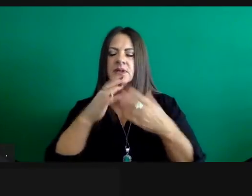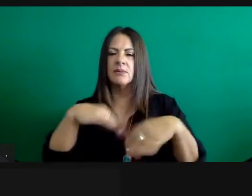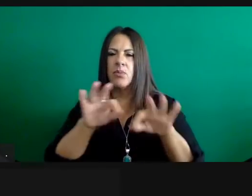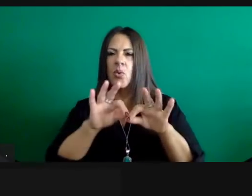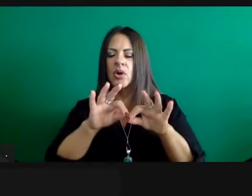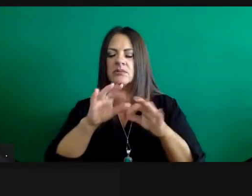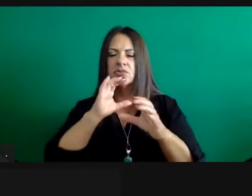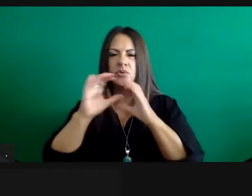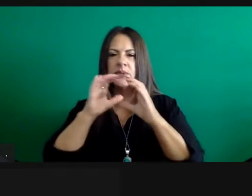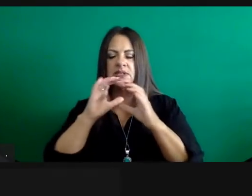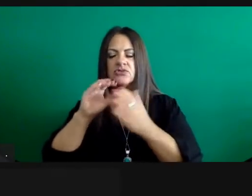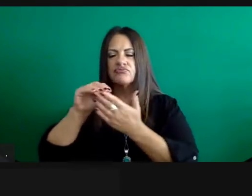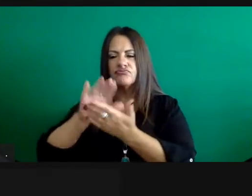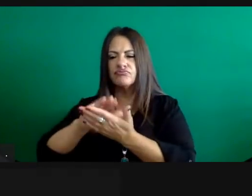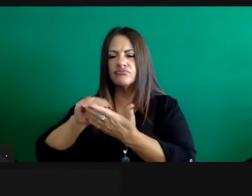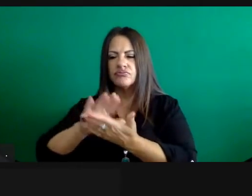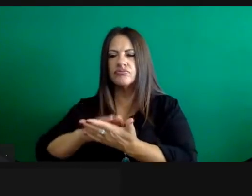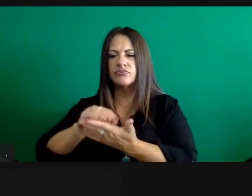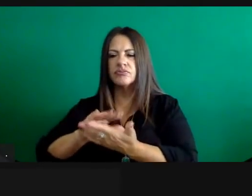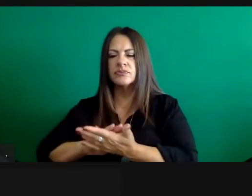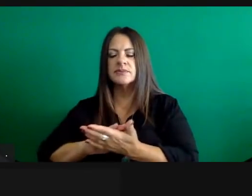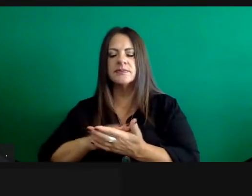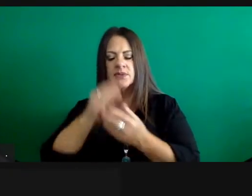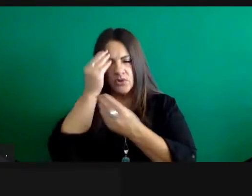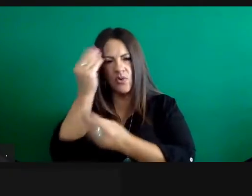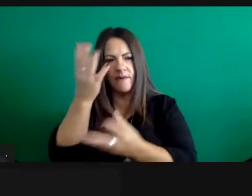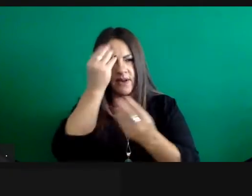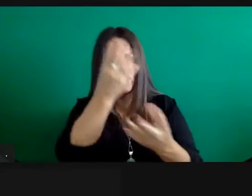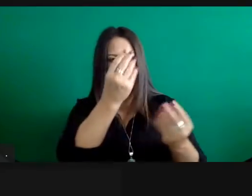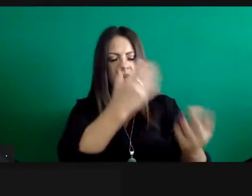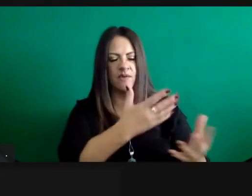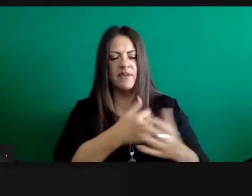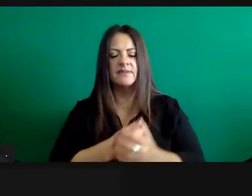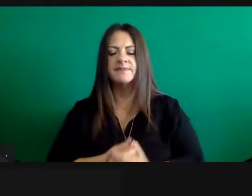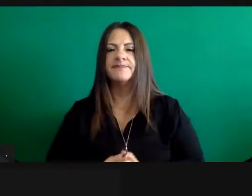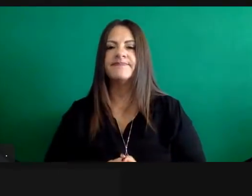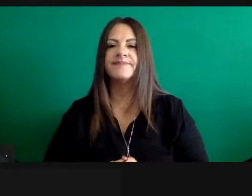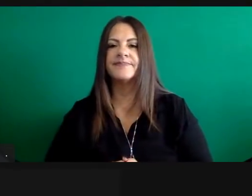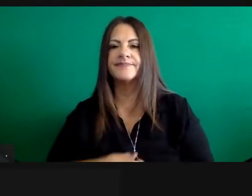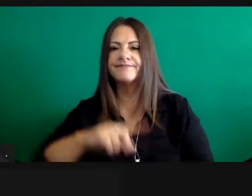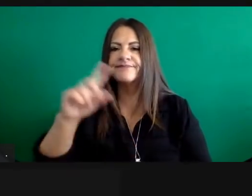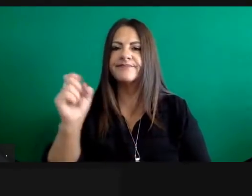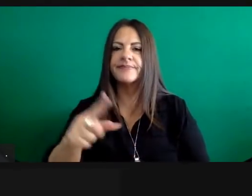state. Samantha Young, Kaiser Health News.